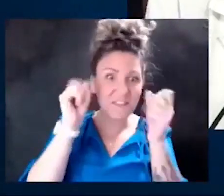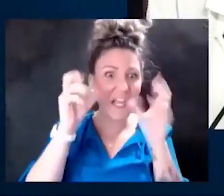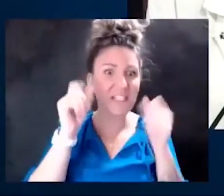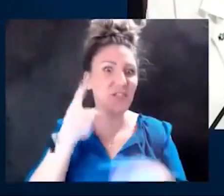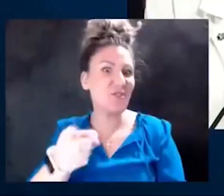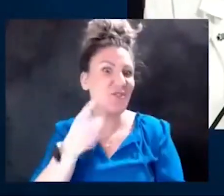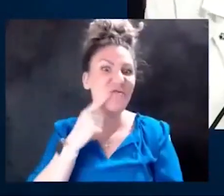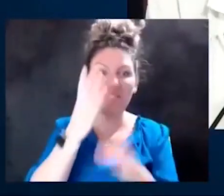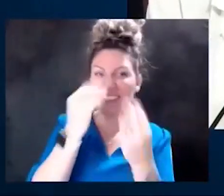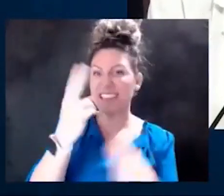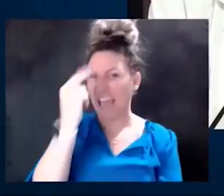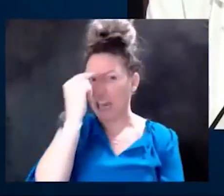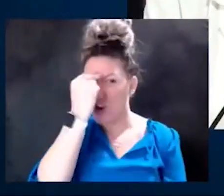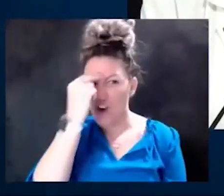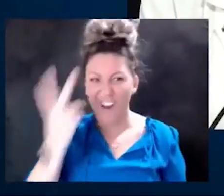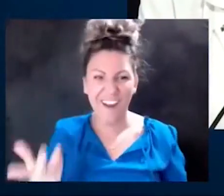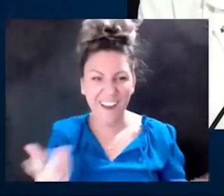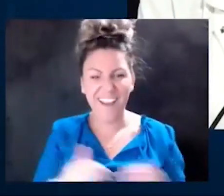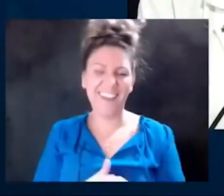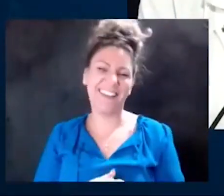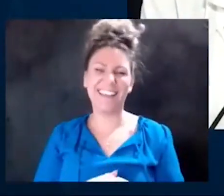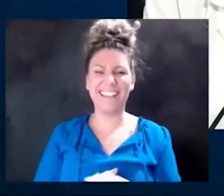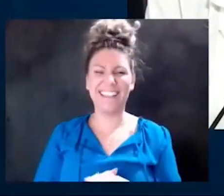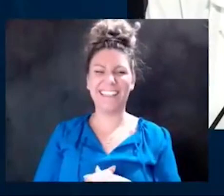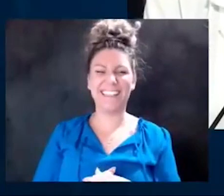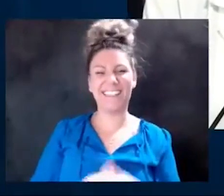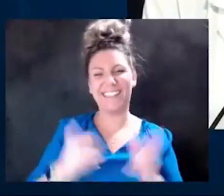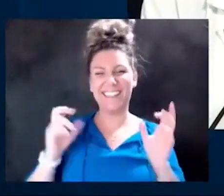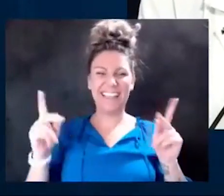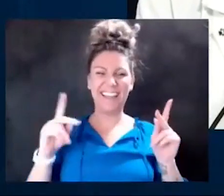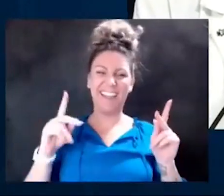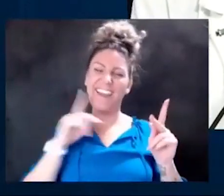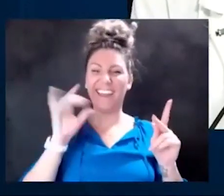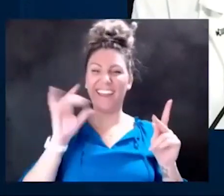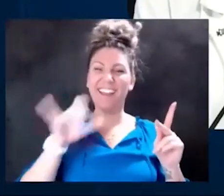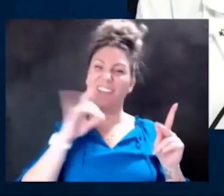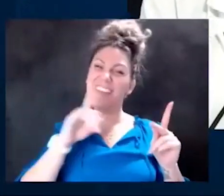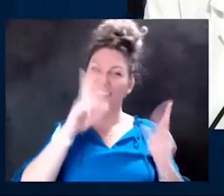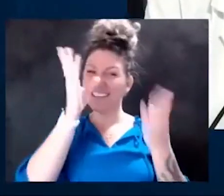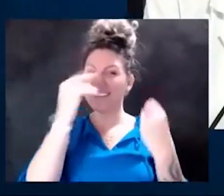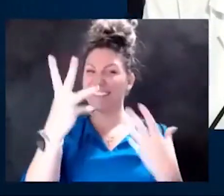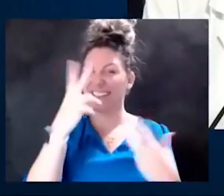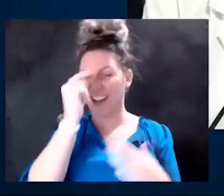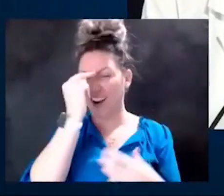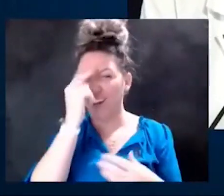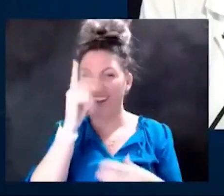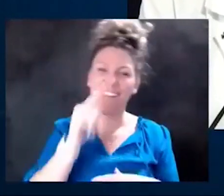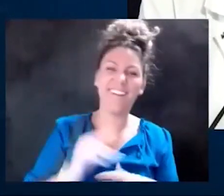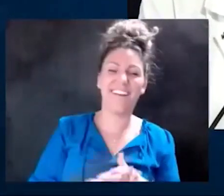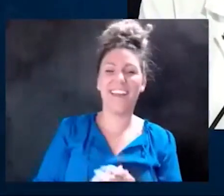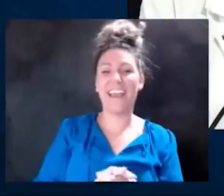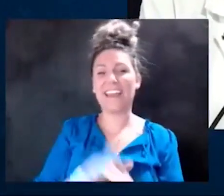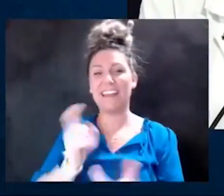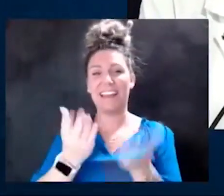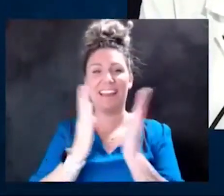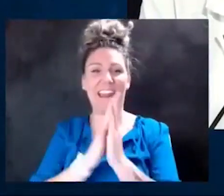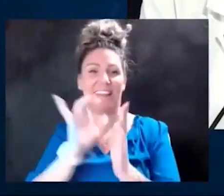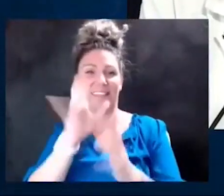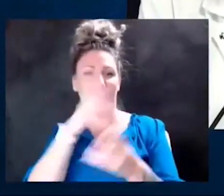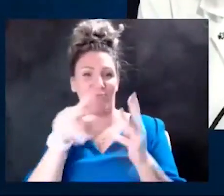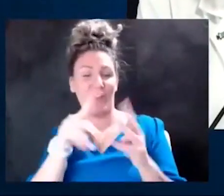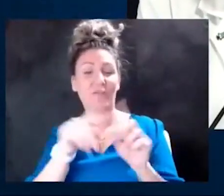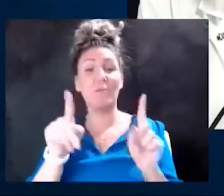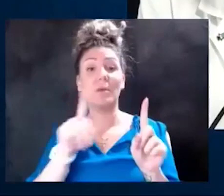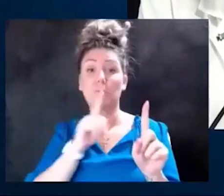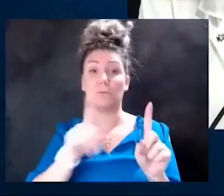I just love these dots. Okay, that's a data nerd. That's good. So here's the real question for a data nerd. I know we have to ask this graph first, but first, the real question is Star